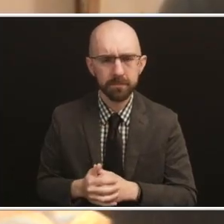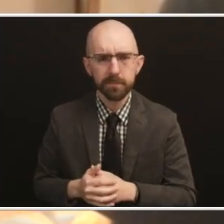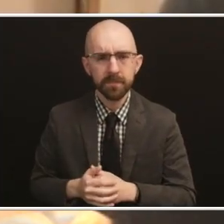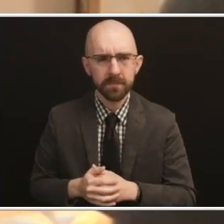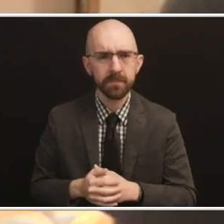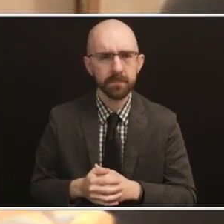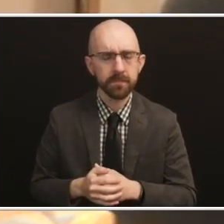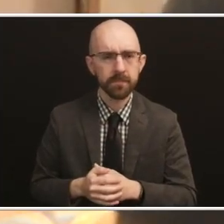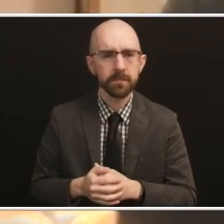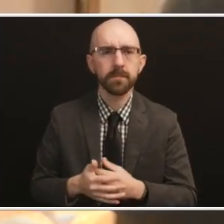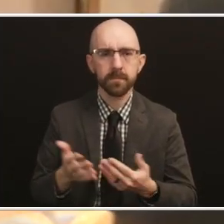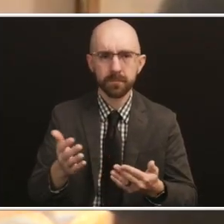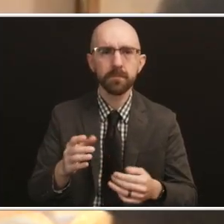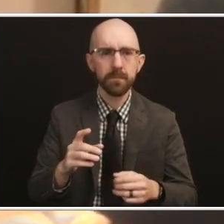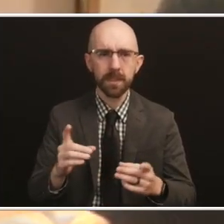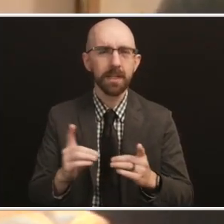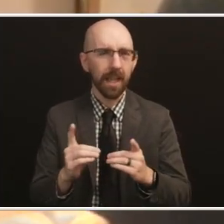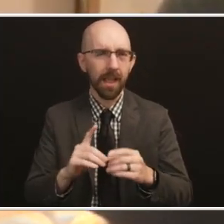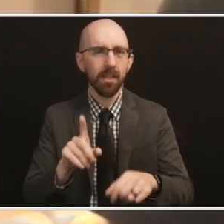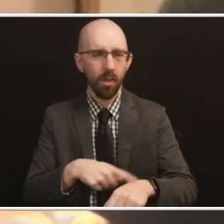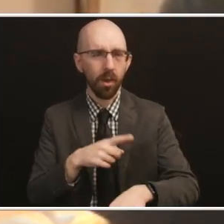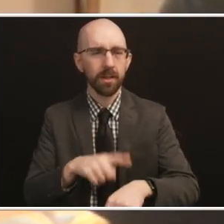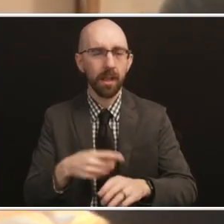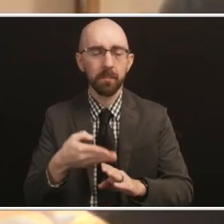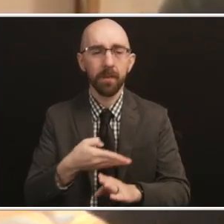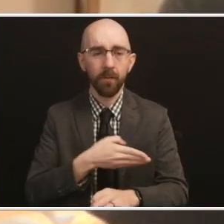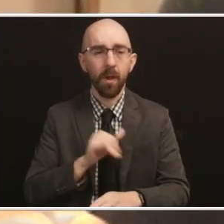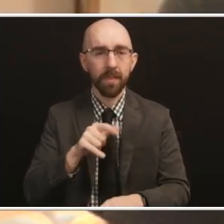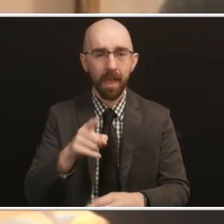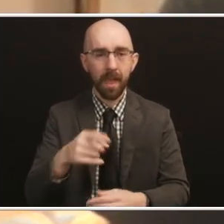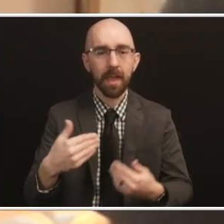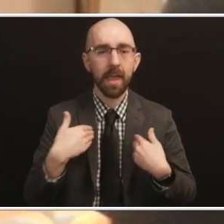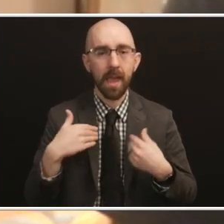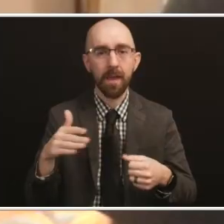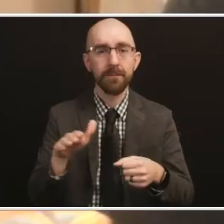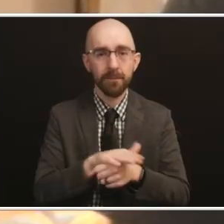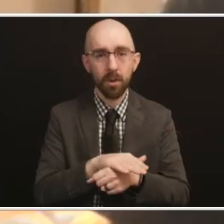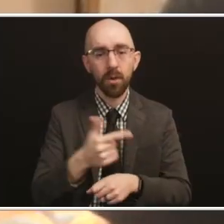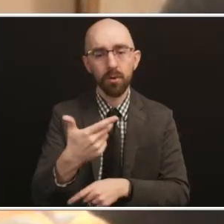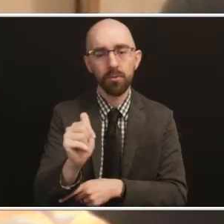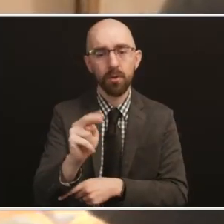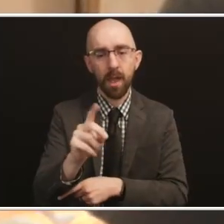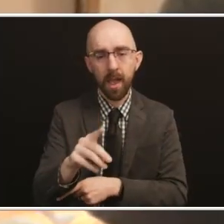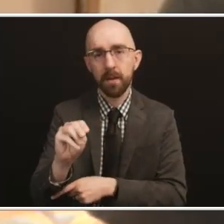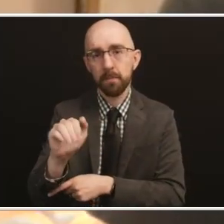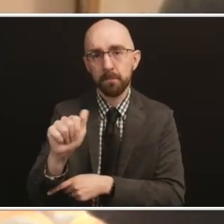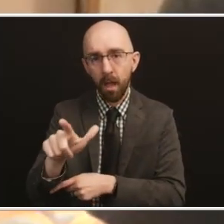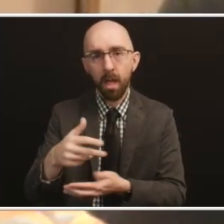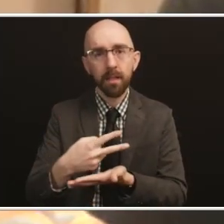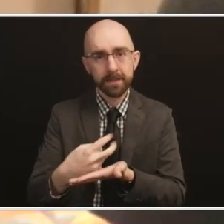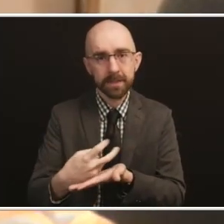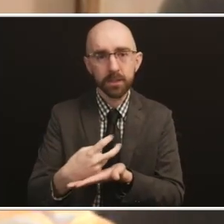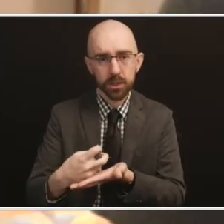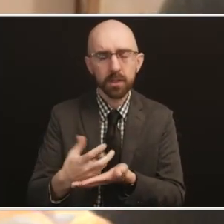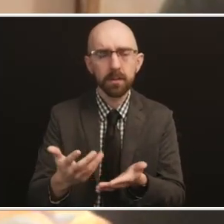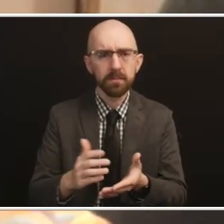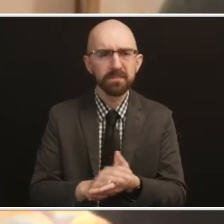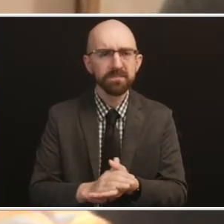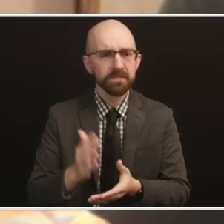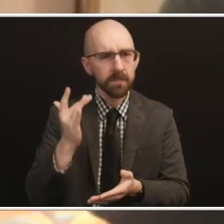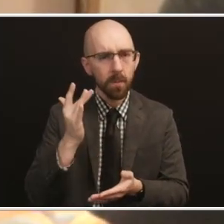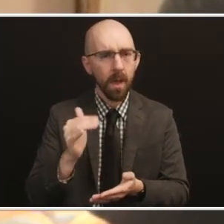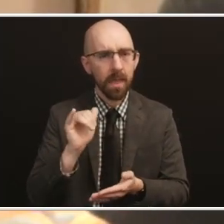We've dated a long time, and before that, he used to have full grand mal seizures. Why they